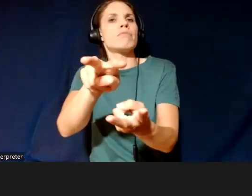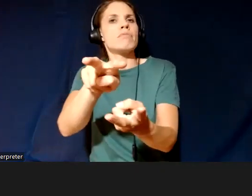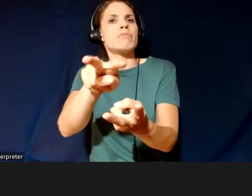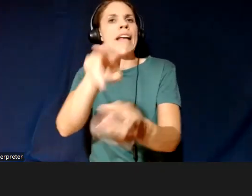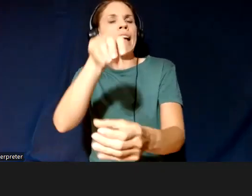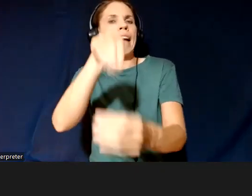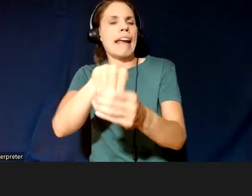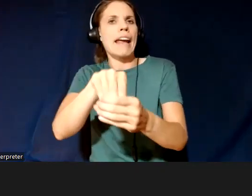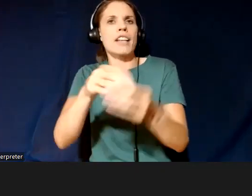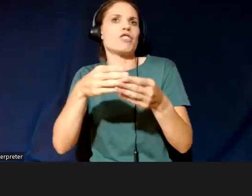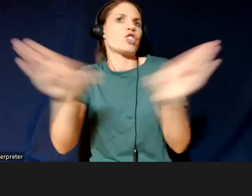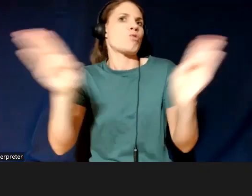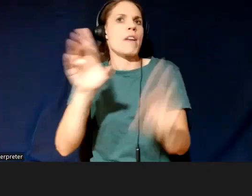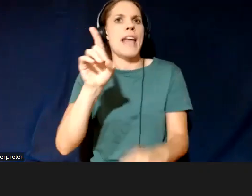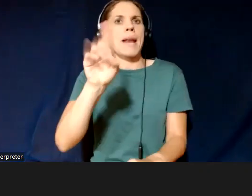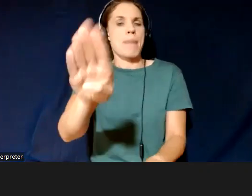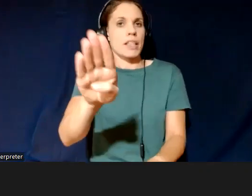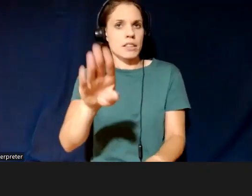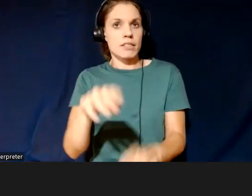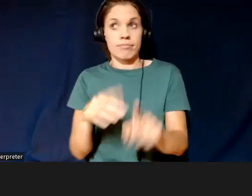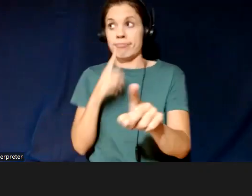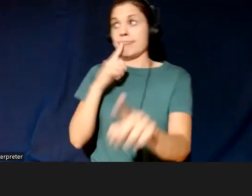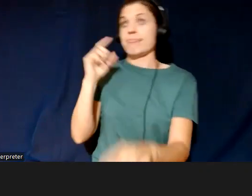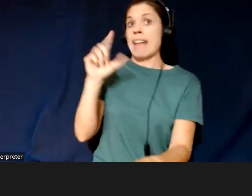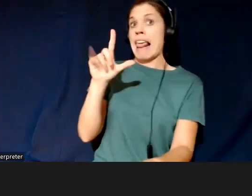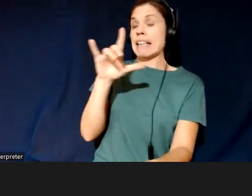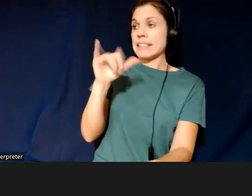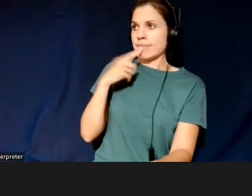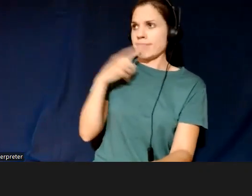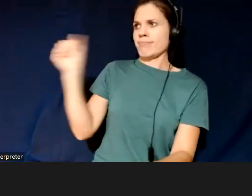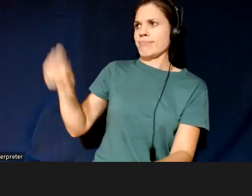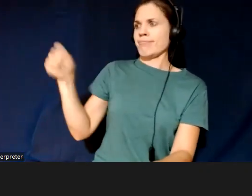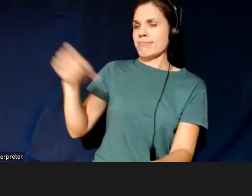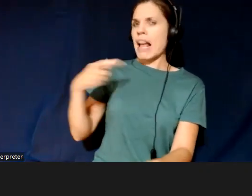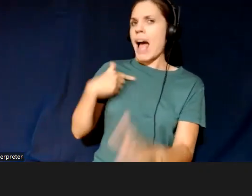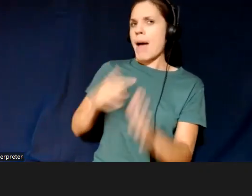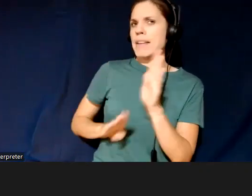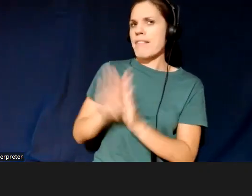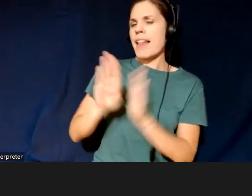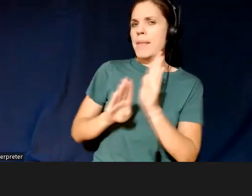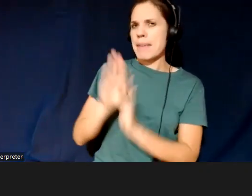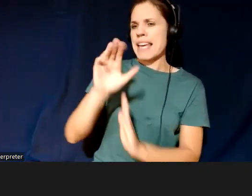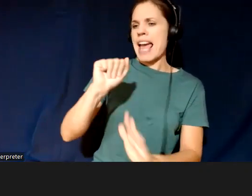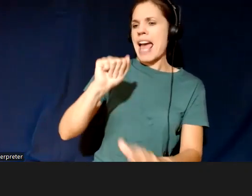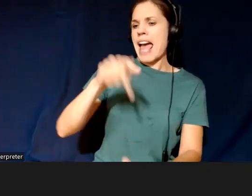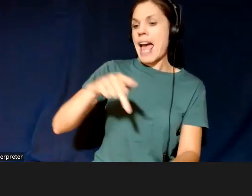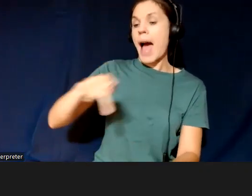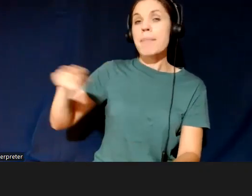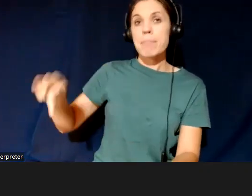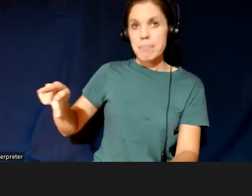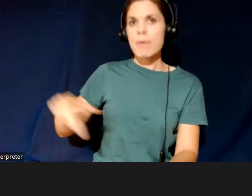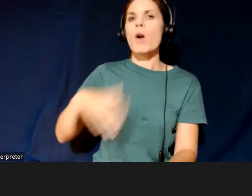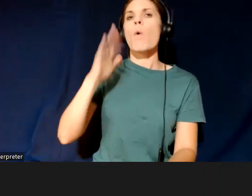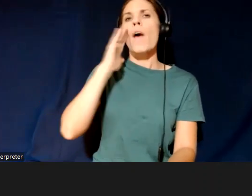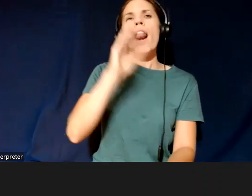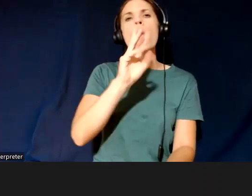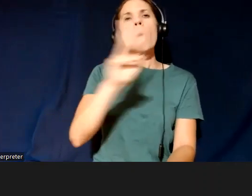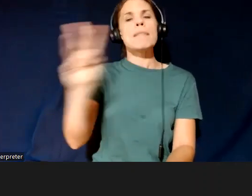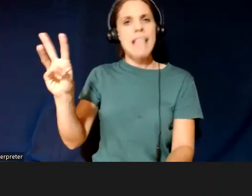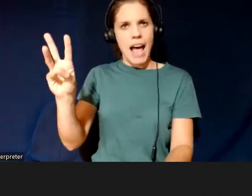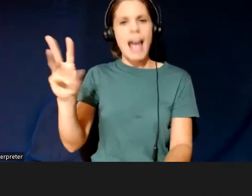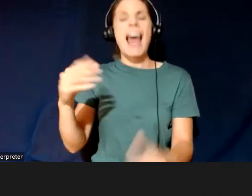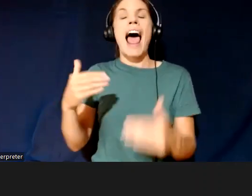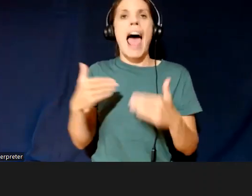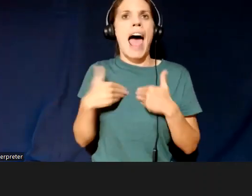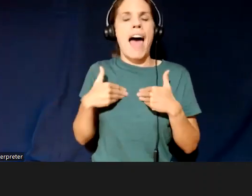that's what we're bringing online. I'm developing a Shiny app, if you're familiar with that. And it'll be a website where we'll have this